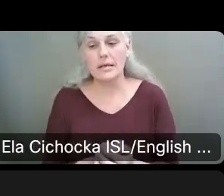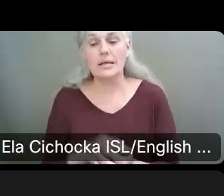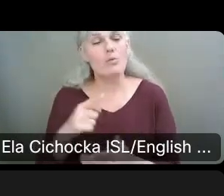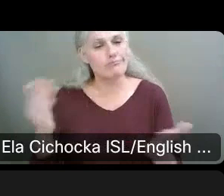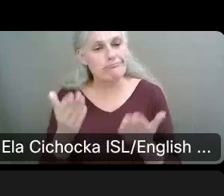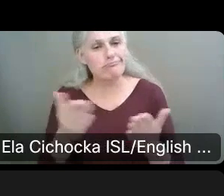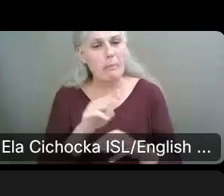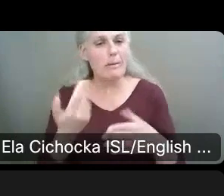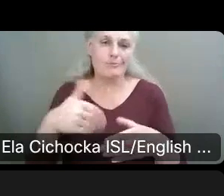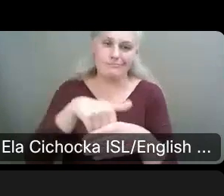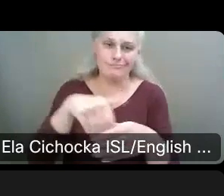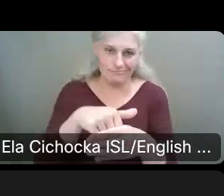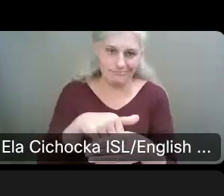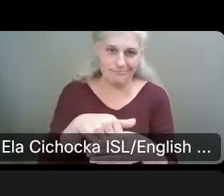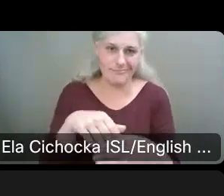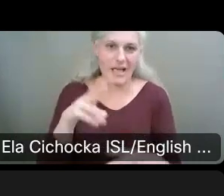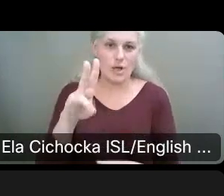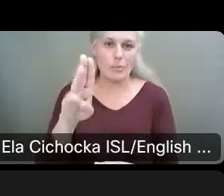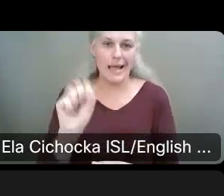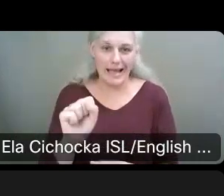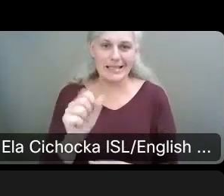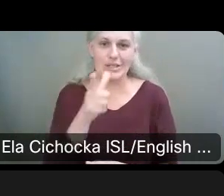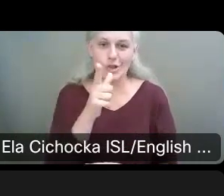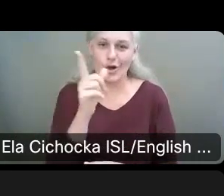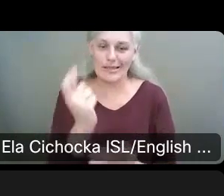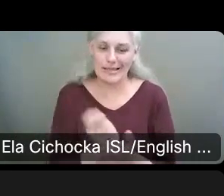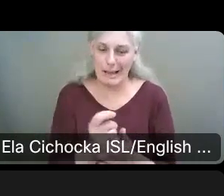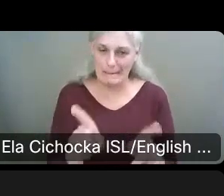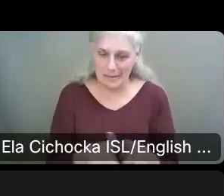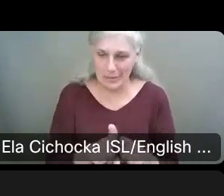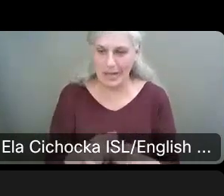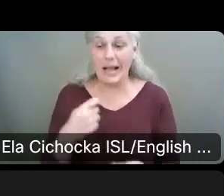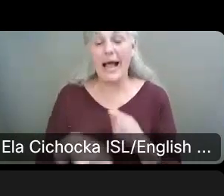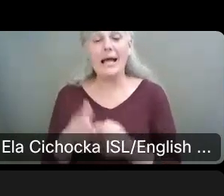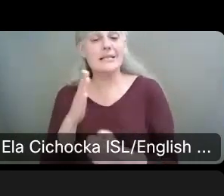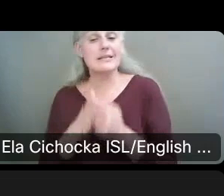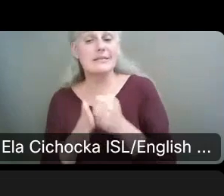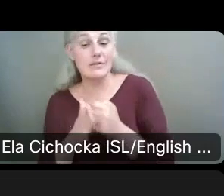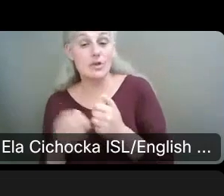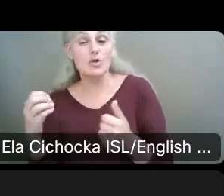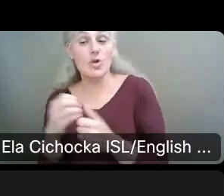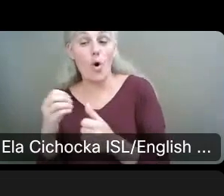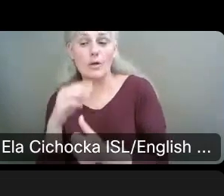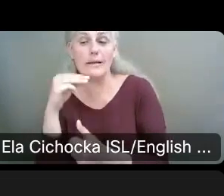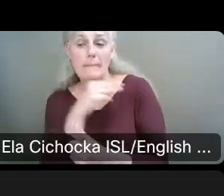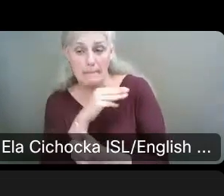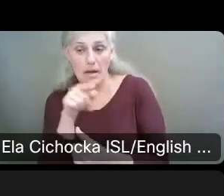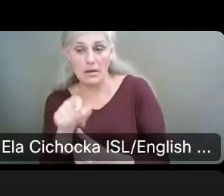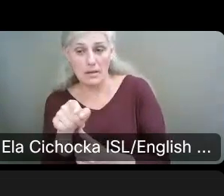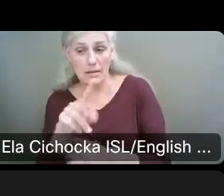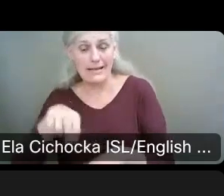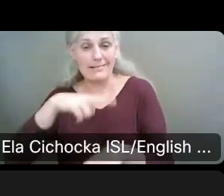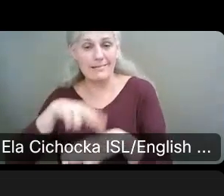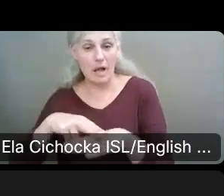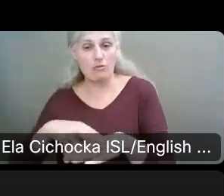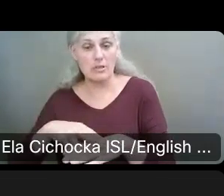to join that QPS talk time as well. And also just to finish off as well on another very important document, which is the National